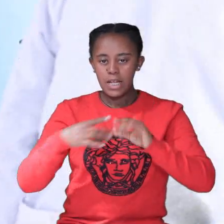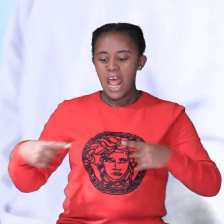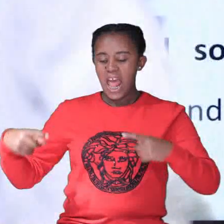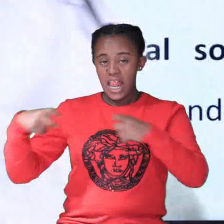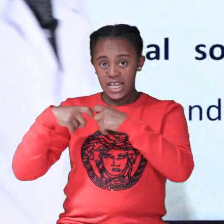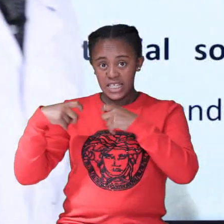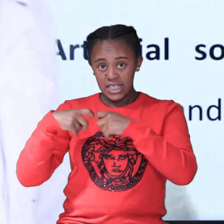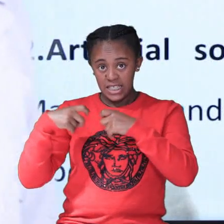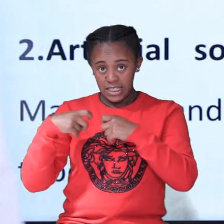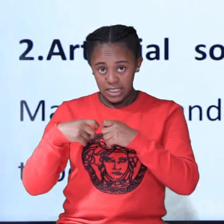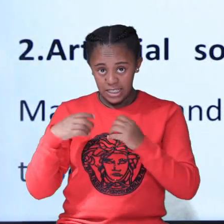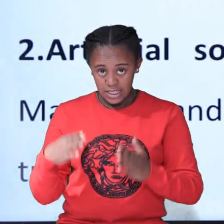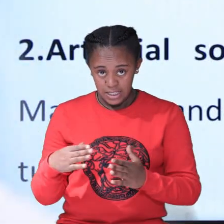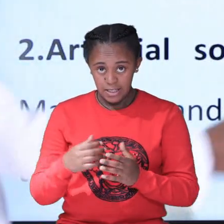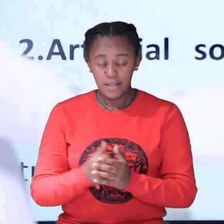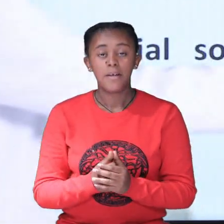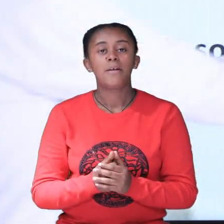electricity in a storm,